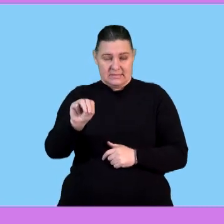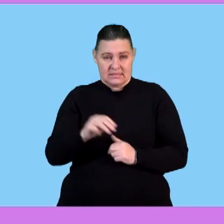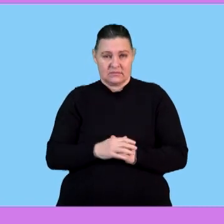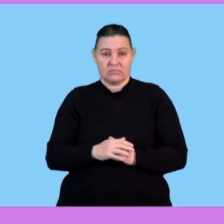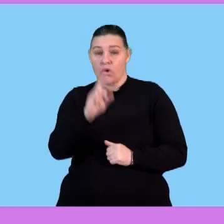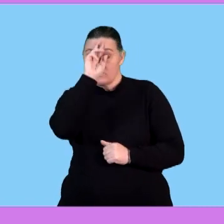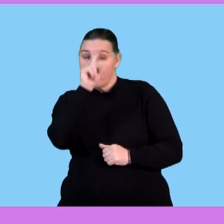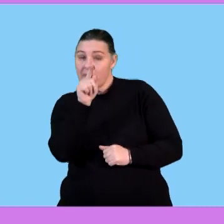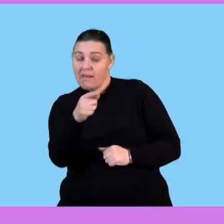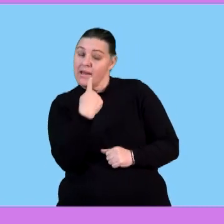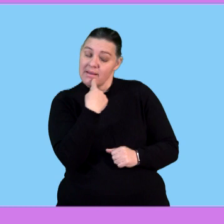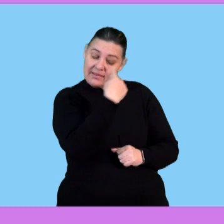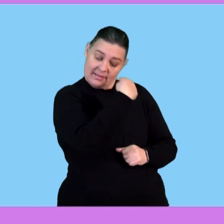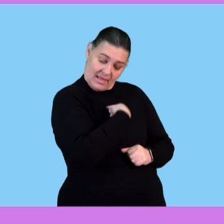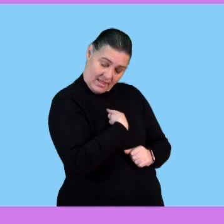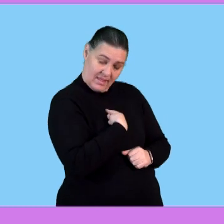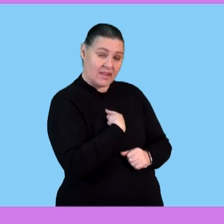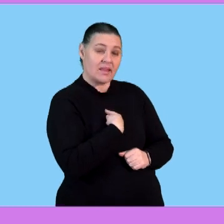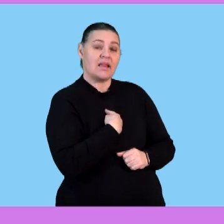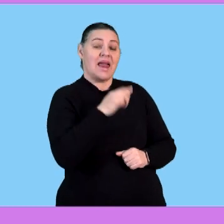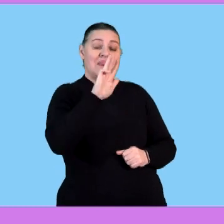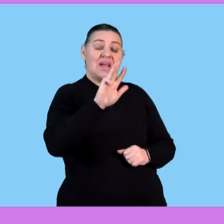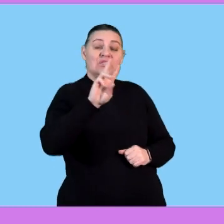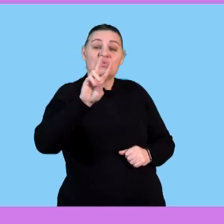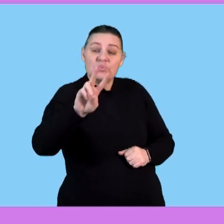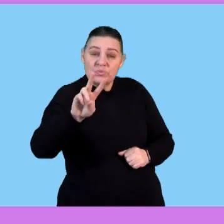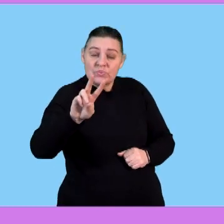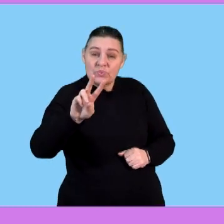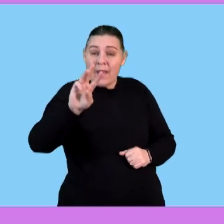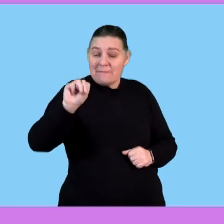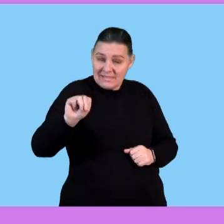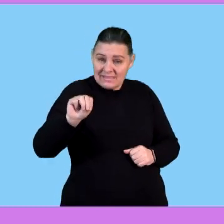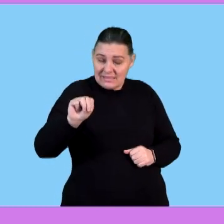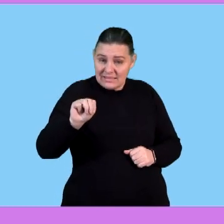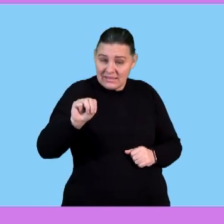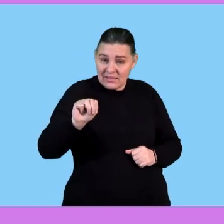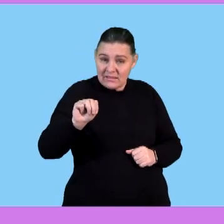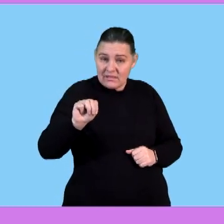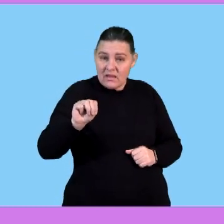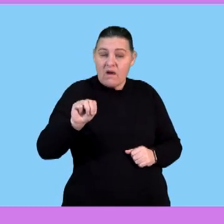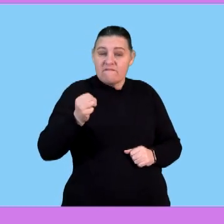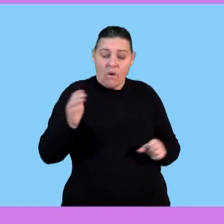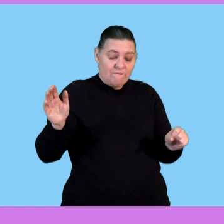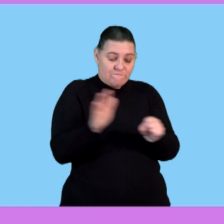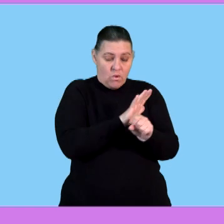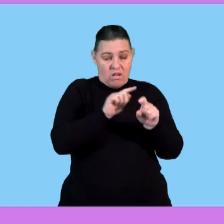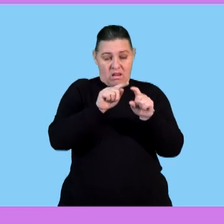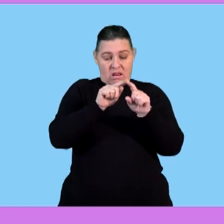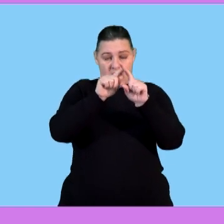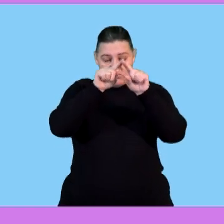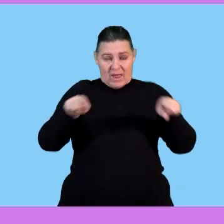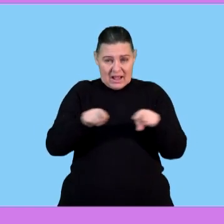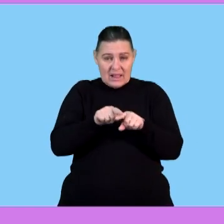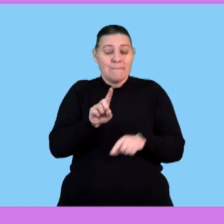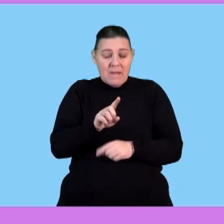Now remember, that's 92 meters to cover the perimeter of the shape. But I've